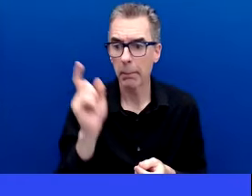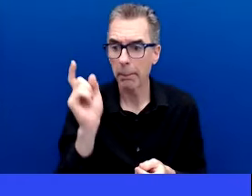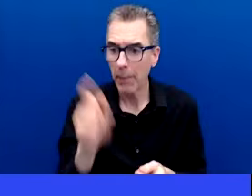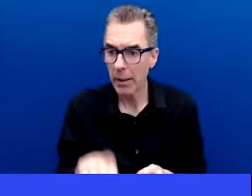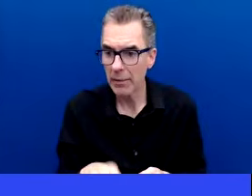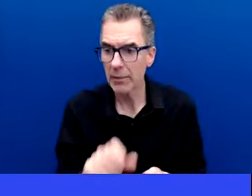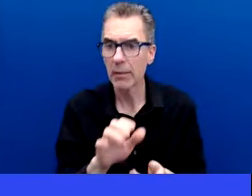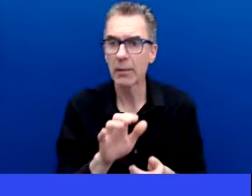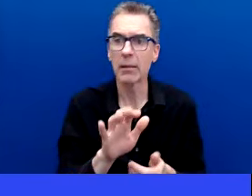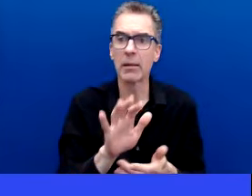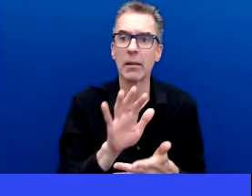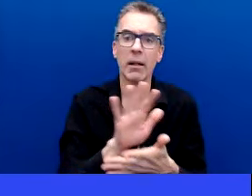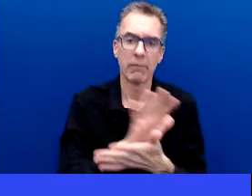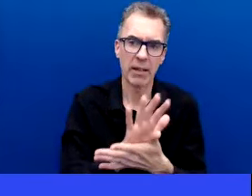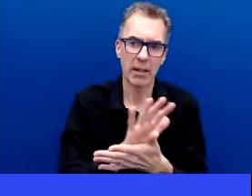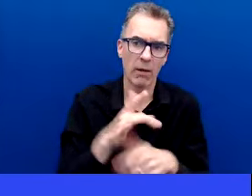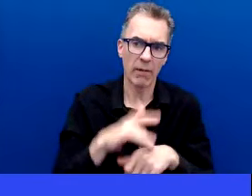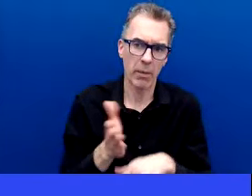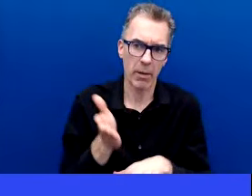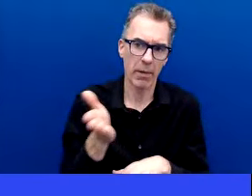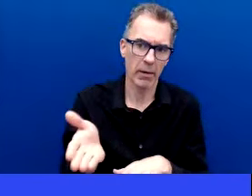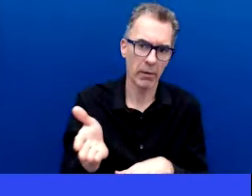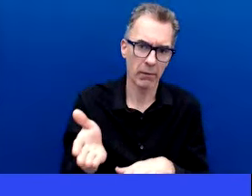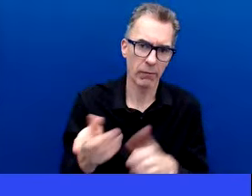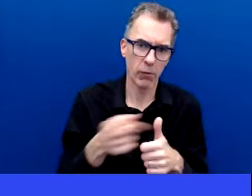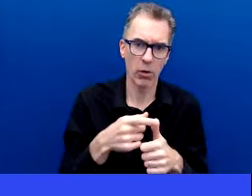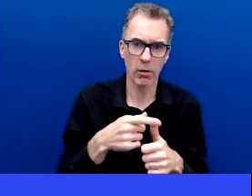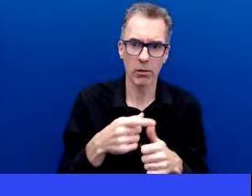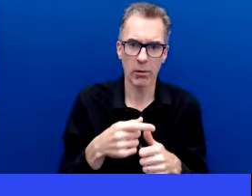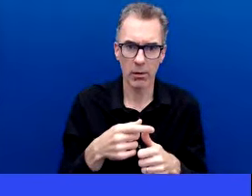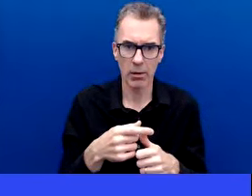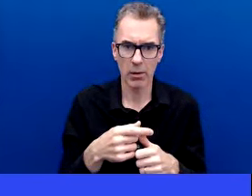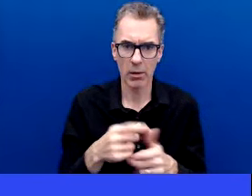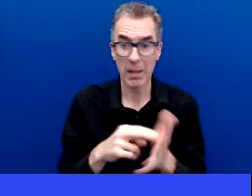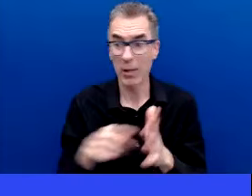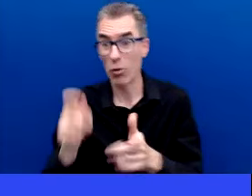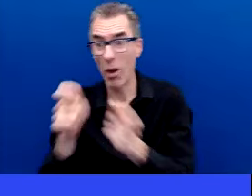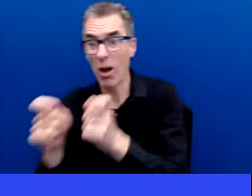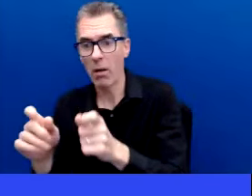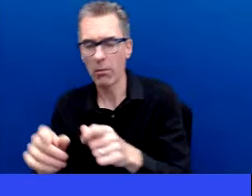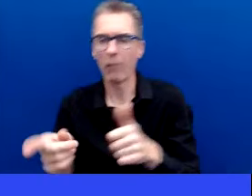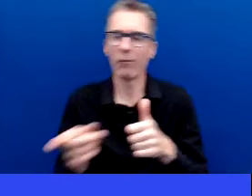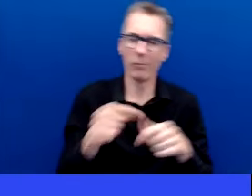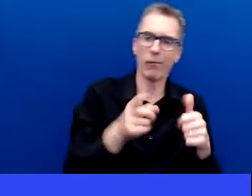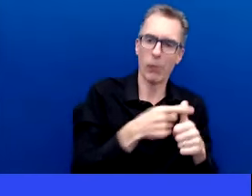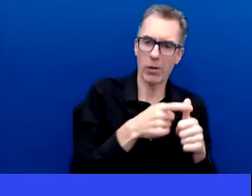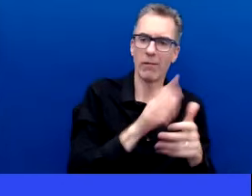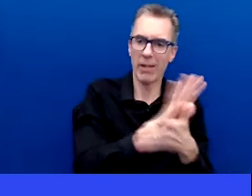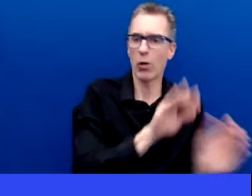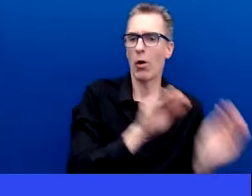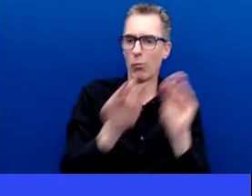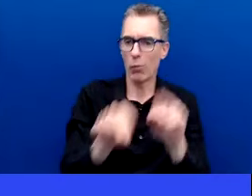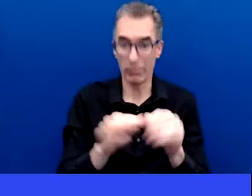video available, right? You can't work backwards. You got to have a video that's available. And you're going